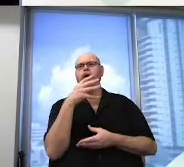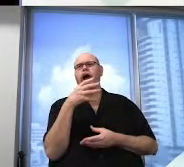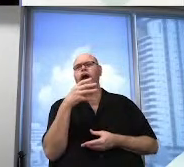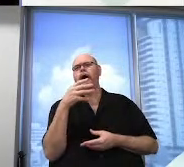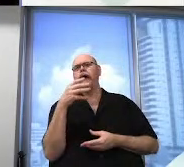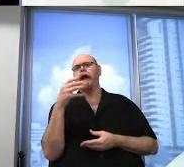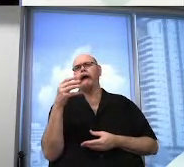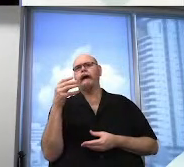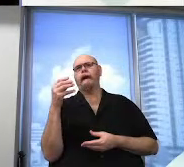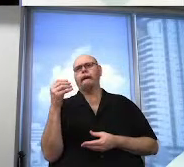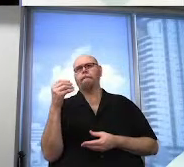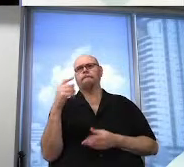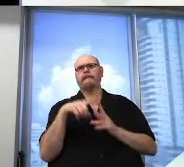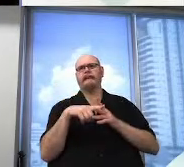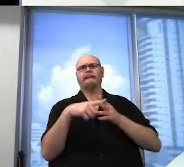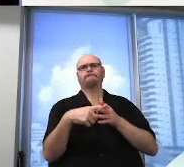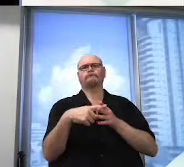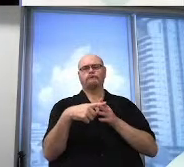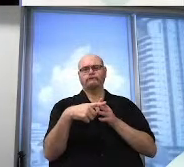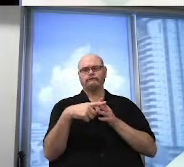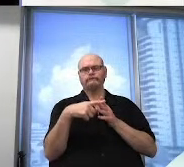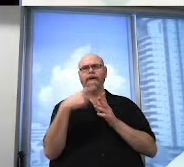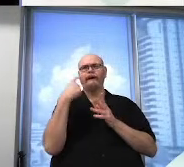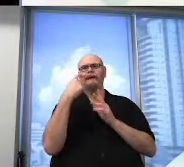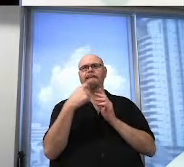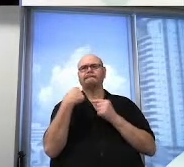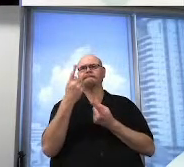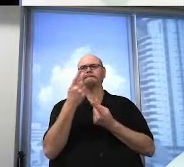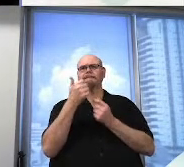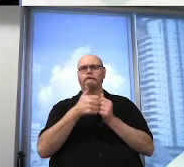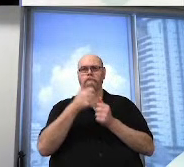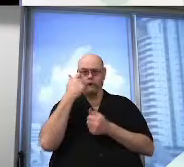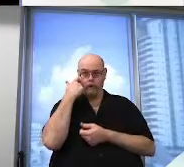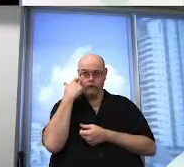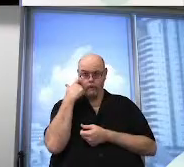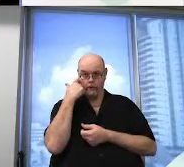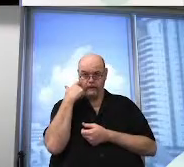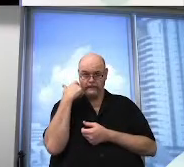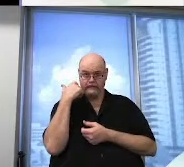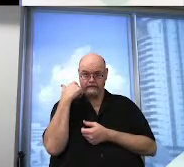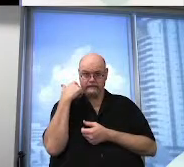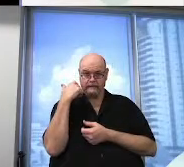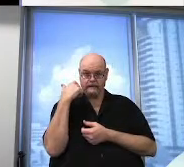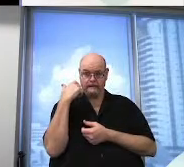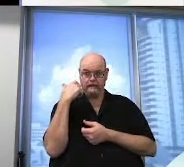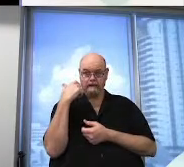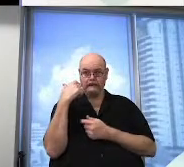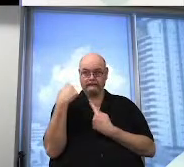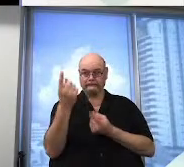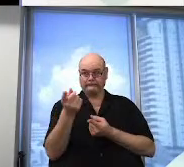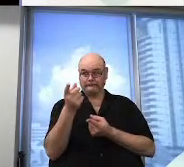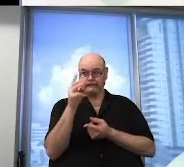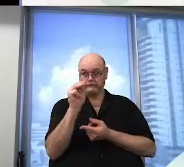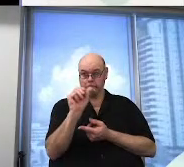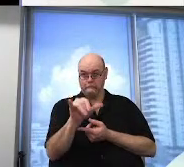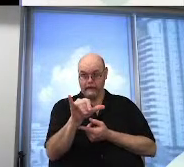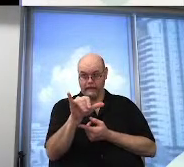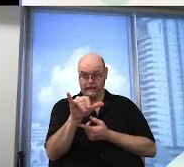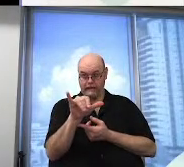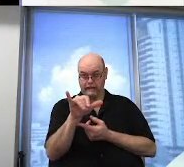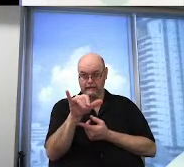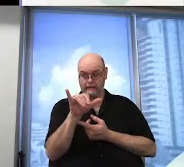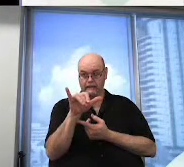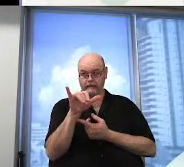actual execution, and that's what I just spoke, that since the most recent obligations in around May timeframe, we have